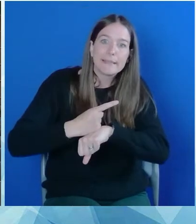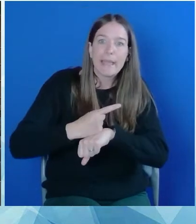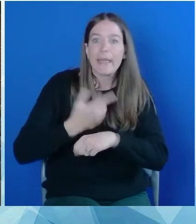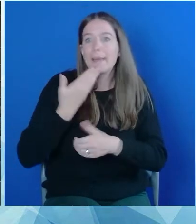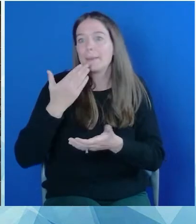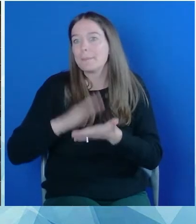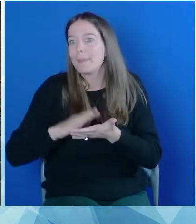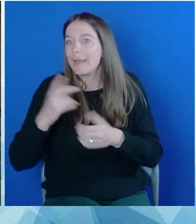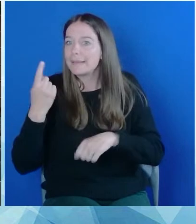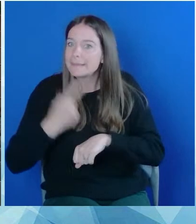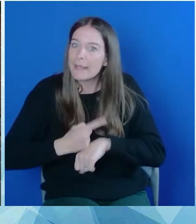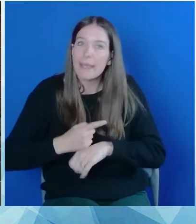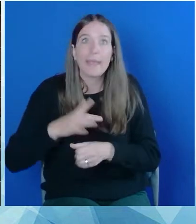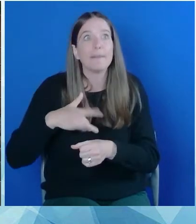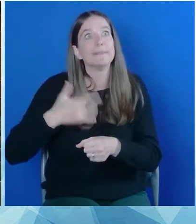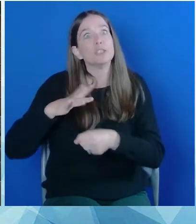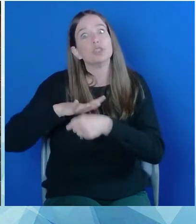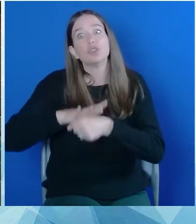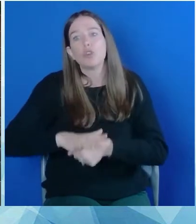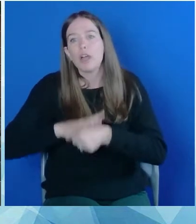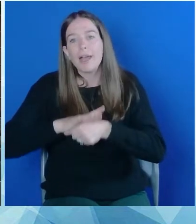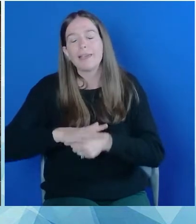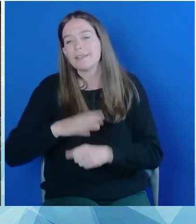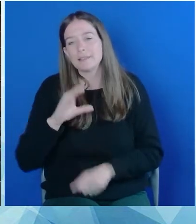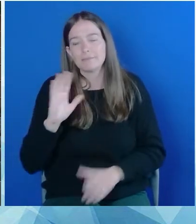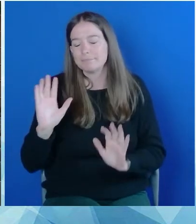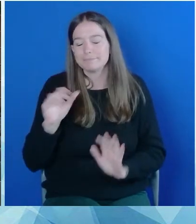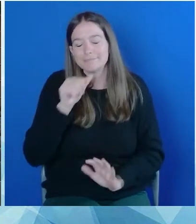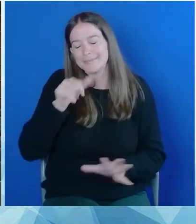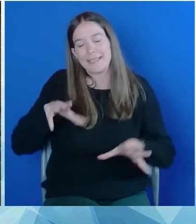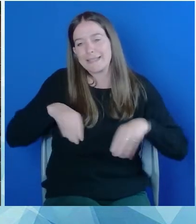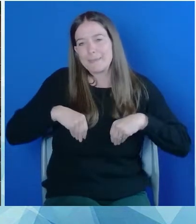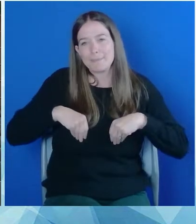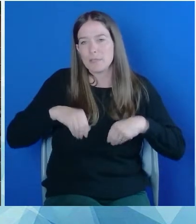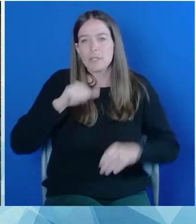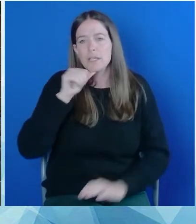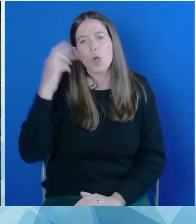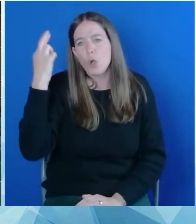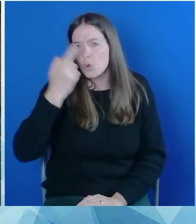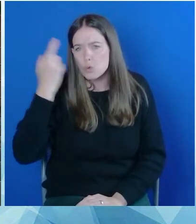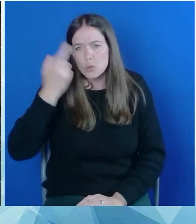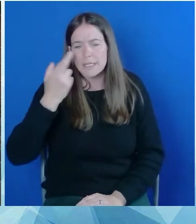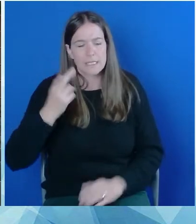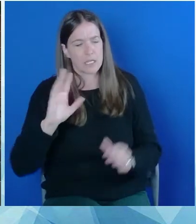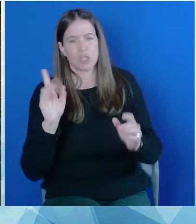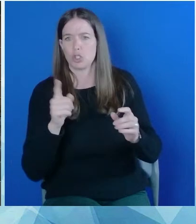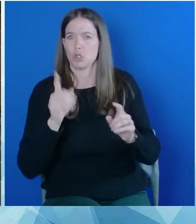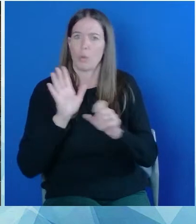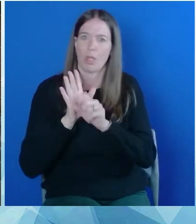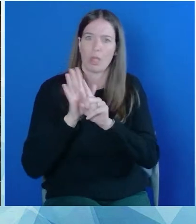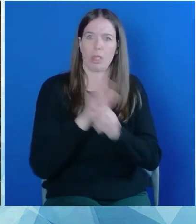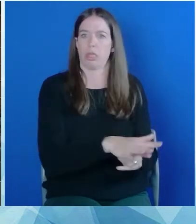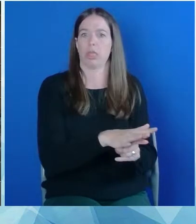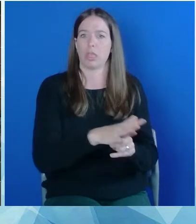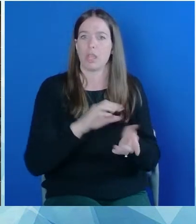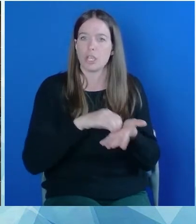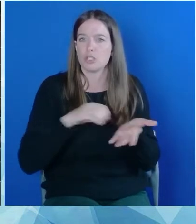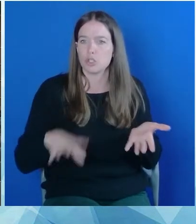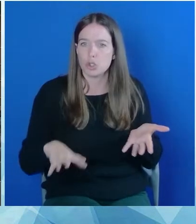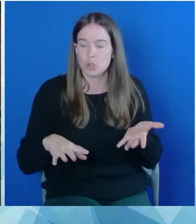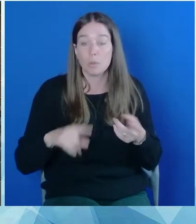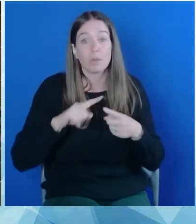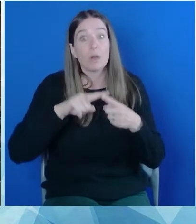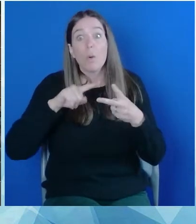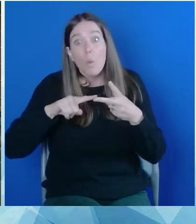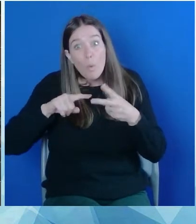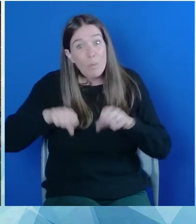not acceptable answers for coming in and berating a student. Not acceptable for continuing to break a safety plan.